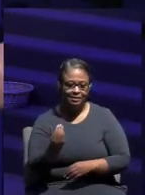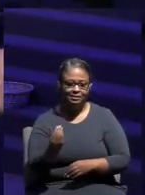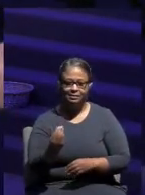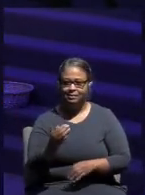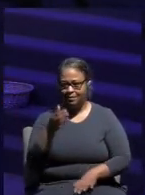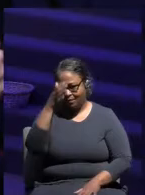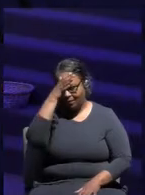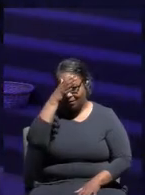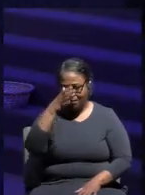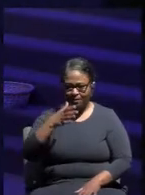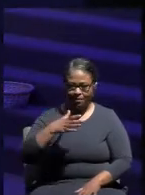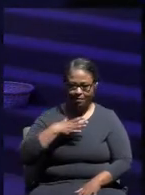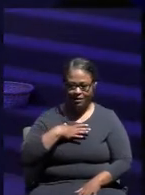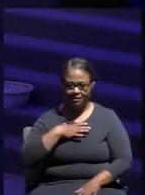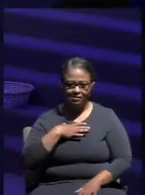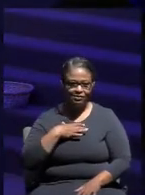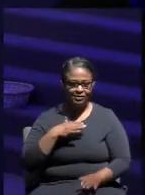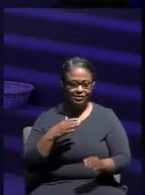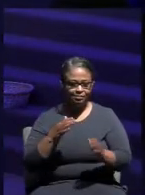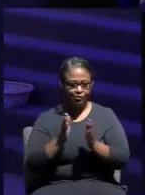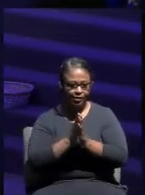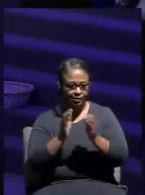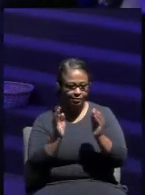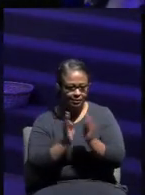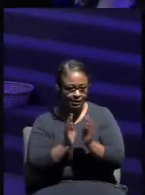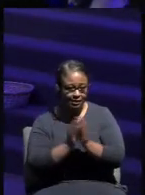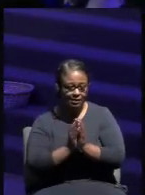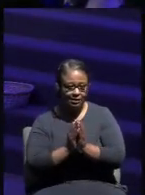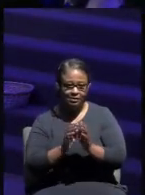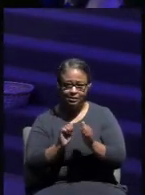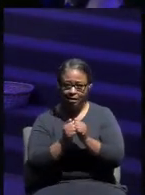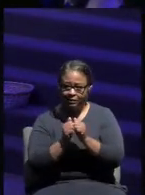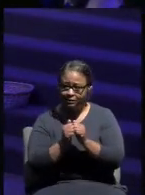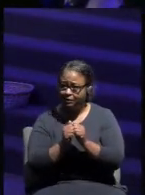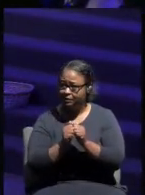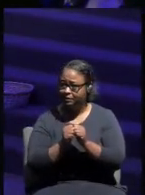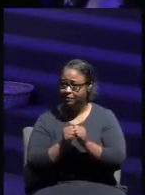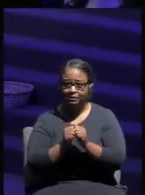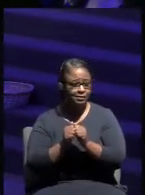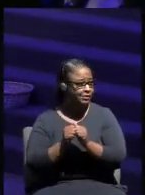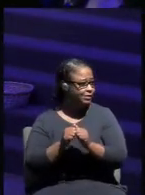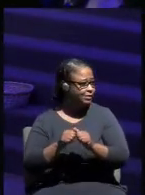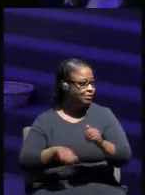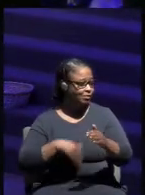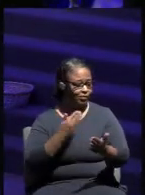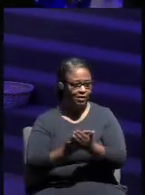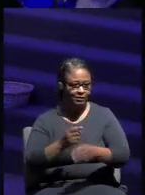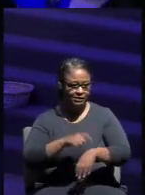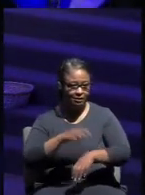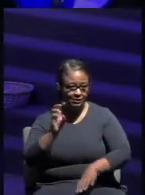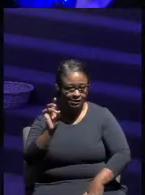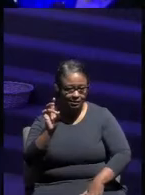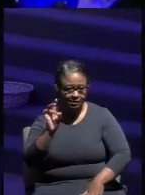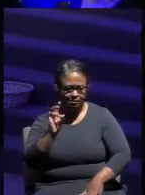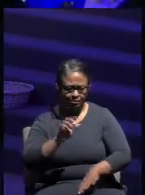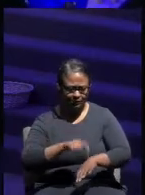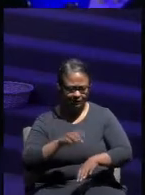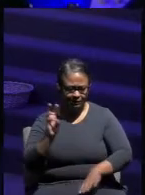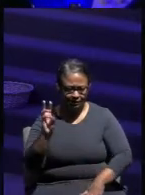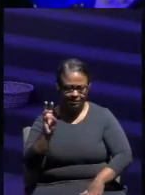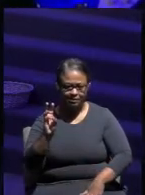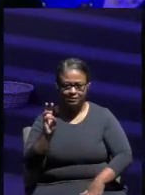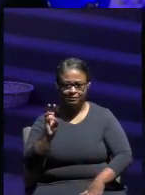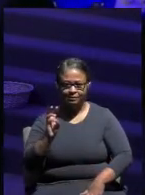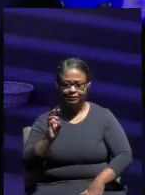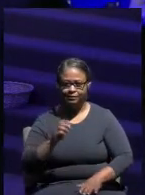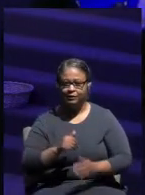competition, isn't it? It's a competition. And do you gotta sign up or do you just show up? Gotta be here at 6 o'clock next Sunday night